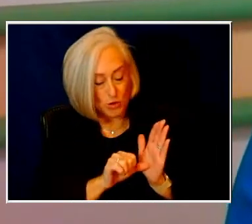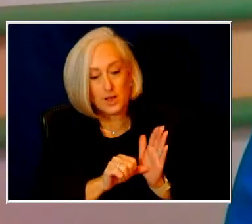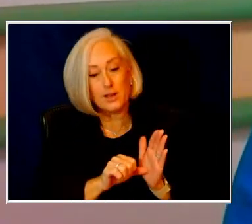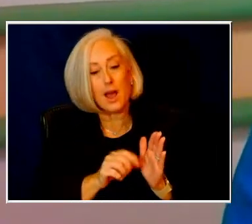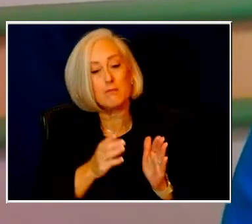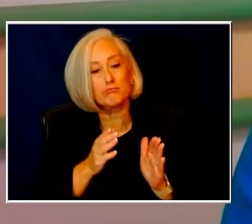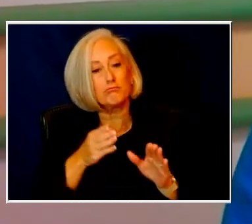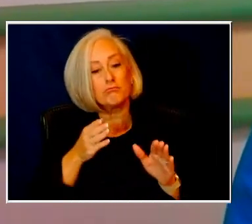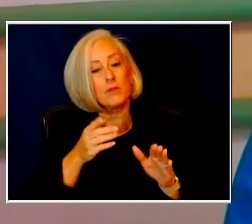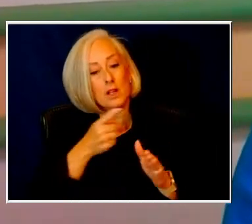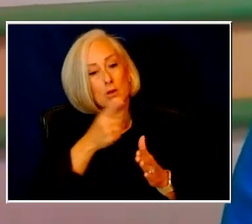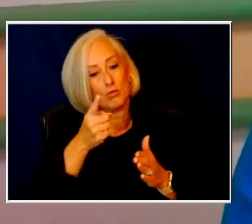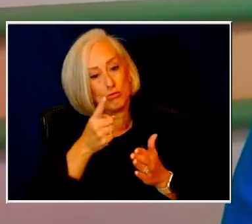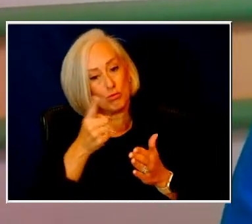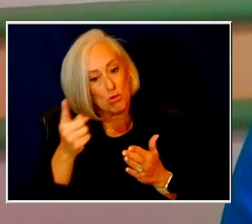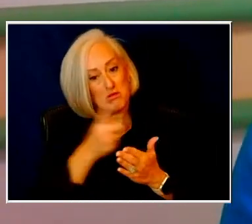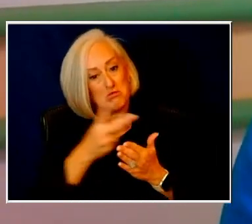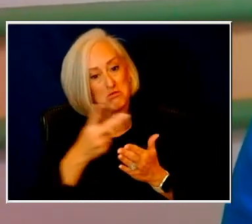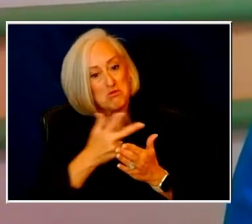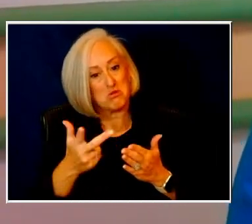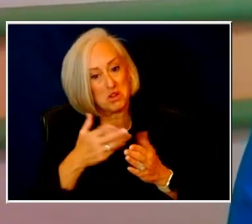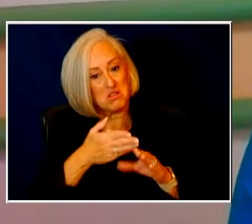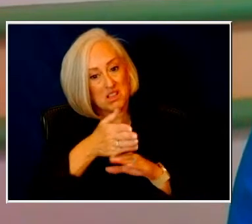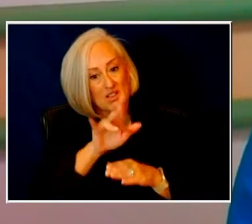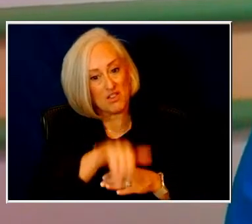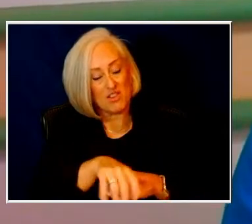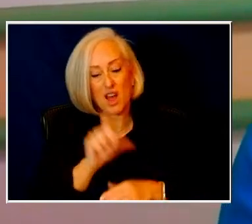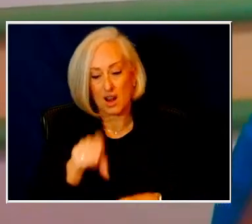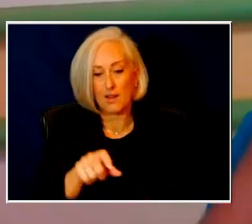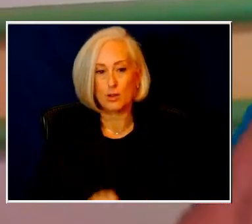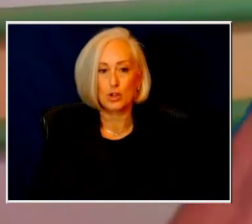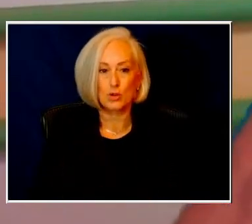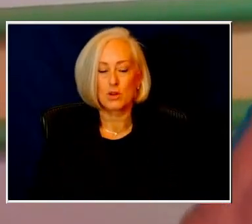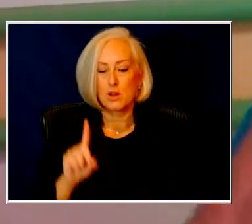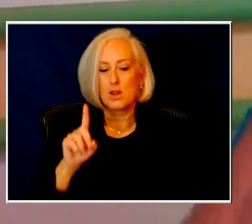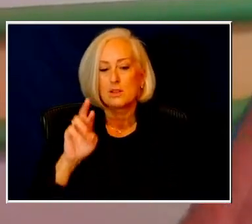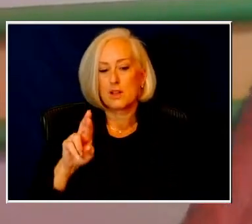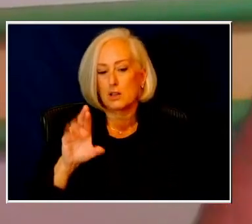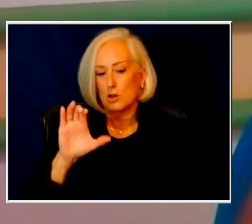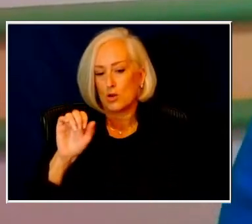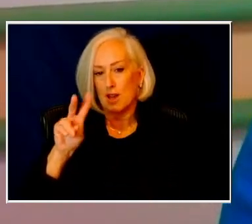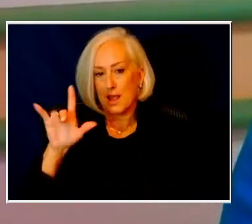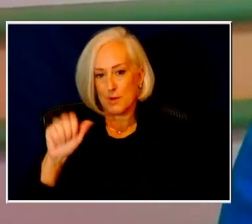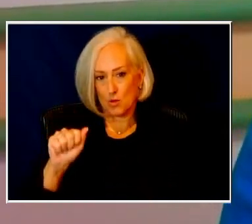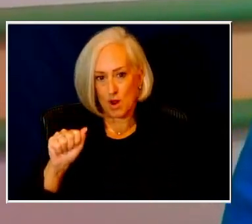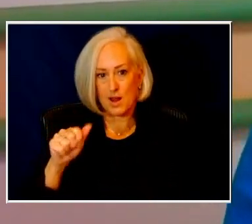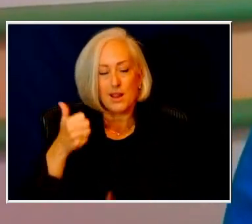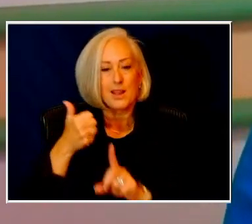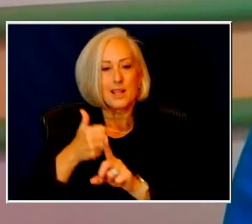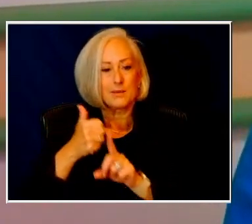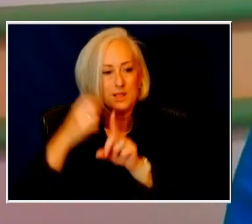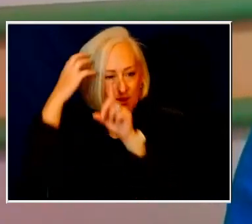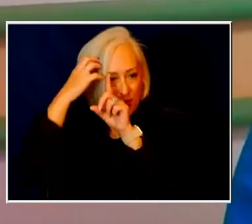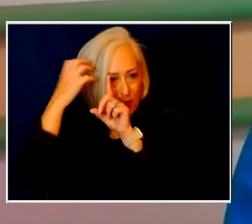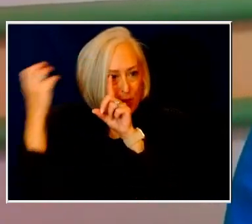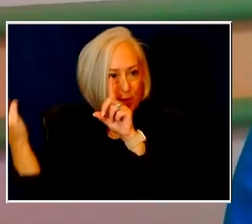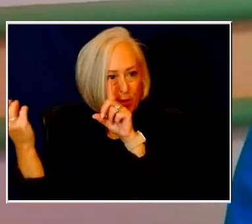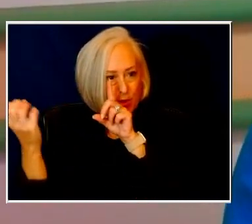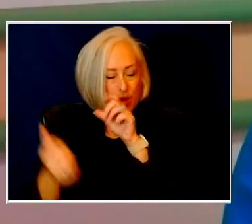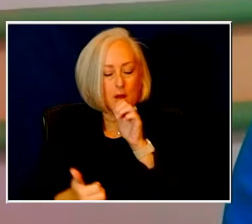the assisted Dr. Camerata. He took out the bulk of the tumor, like inside the dura and at the base of the